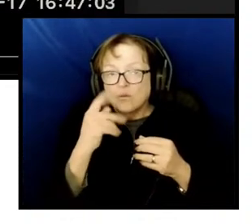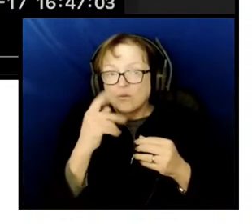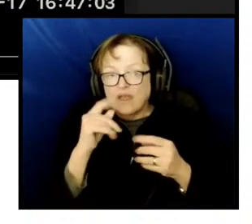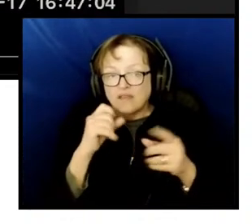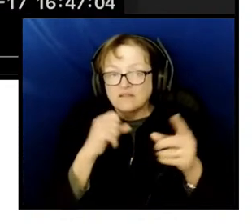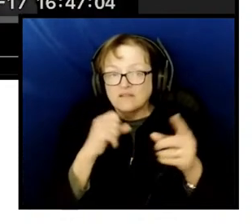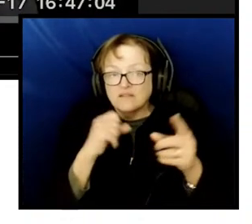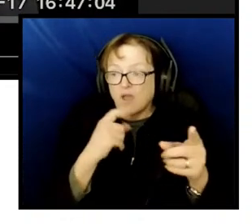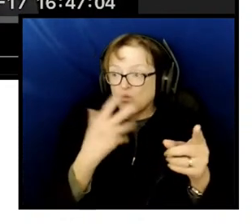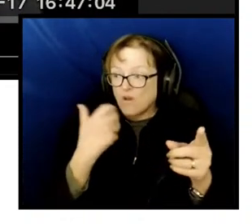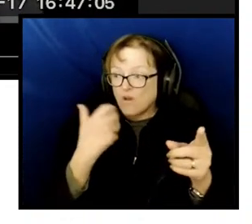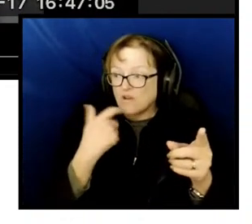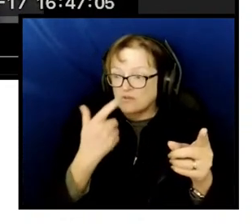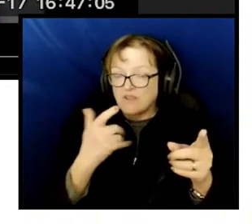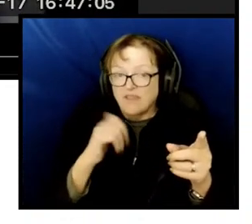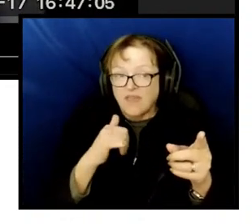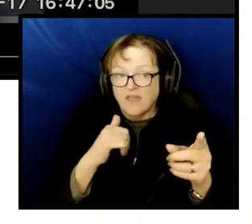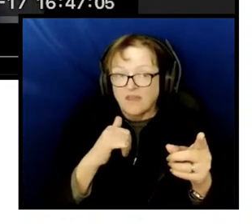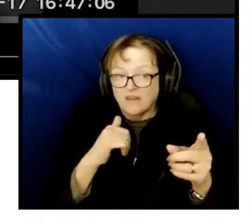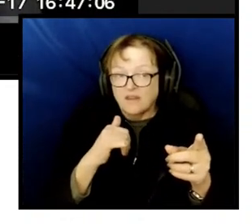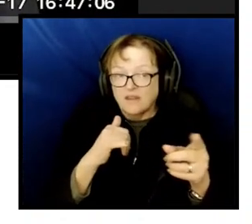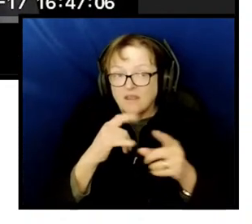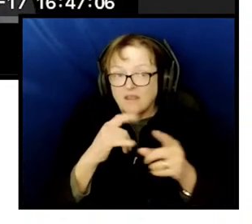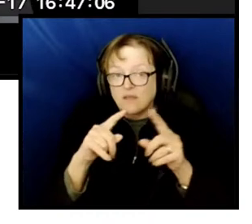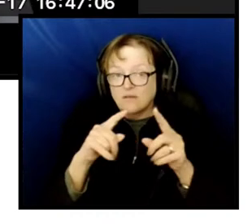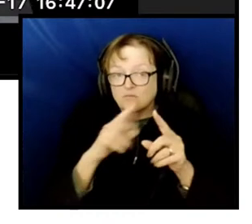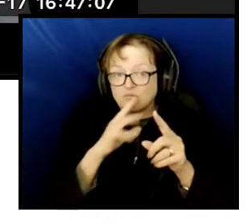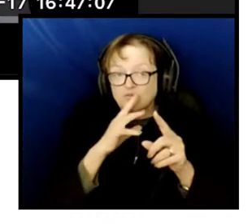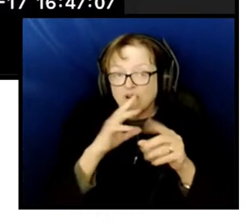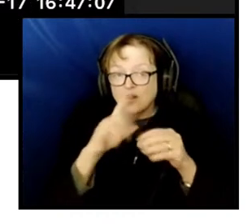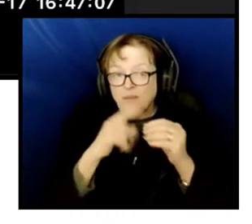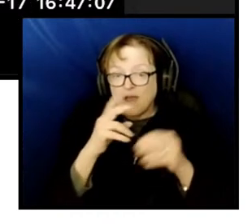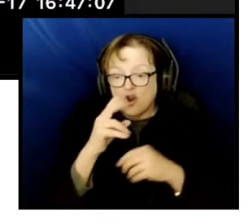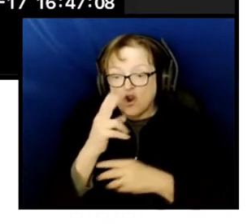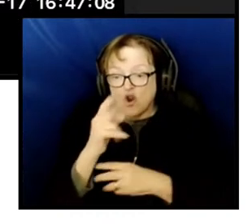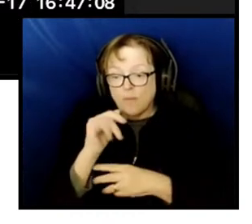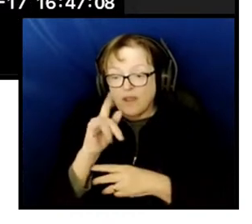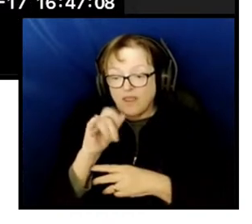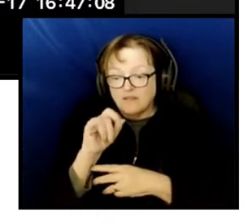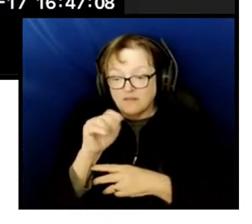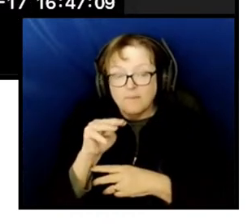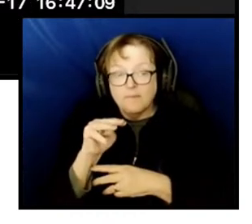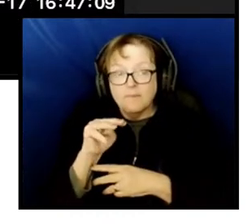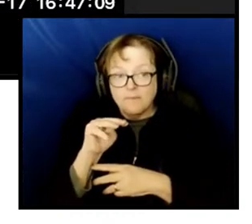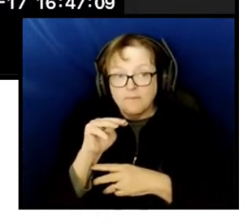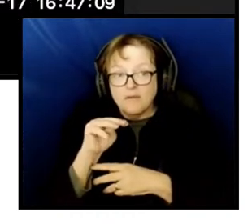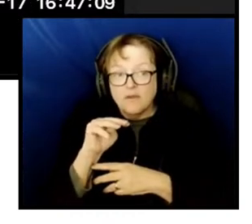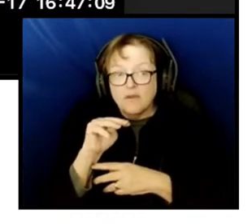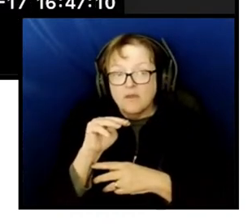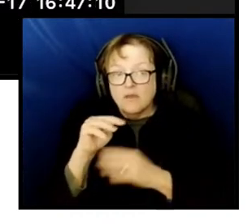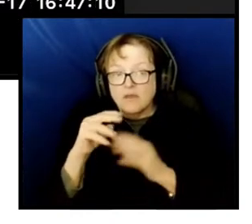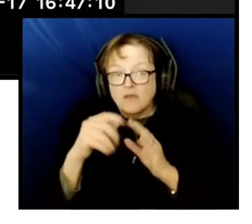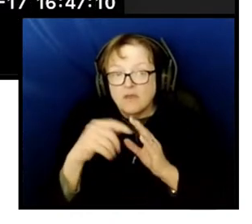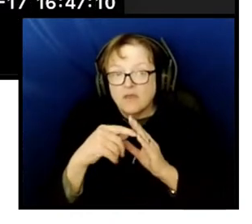that as a note. Mm-hmm. Like my first exposure into herbalism was kitchen witchery and like a lot of have you guys ever heard of